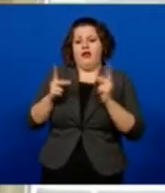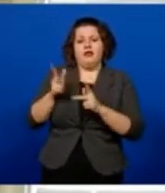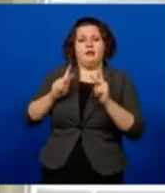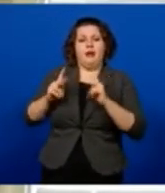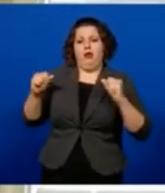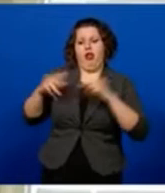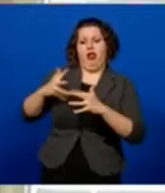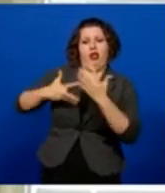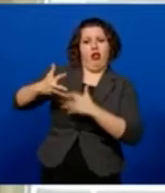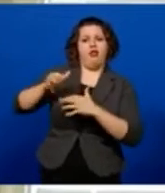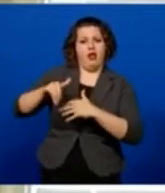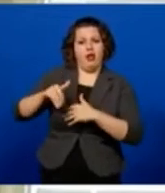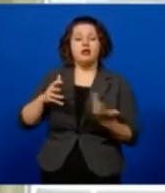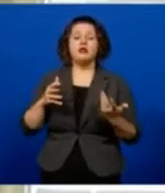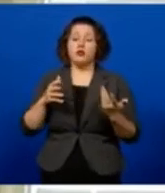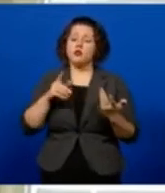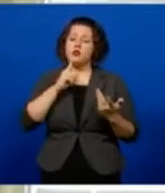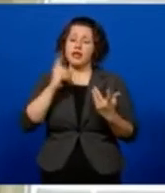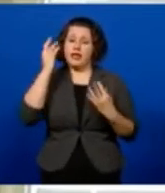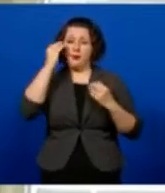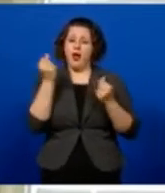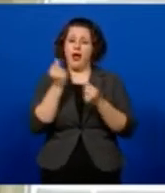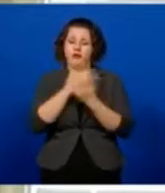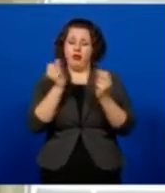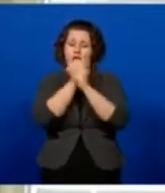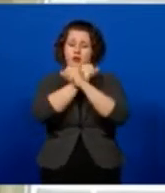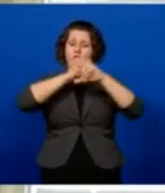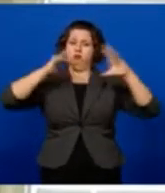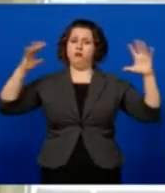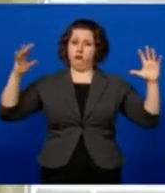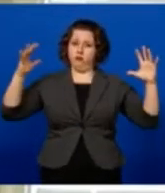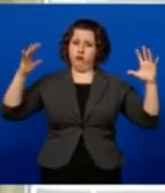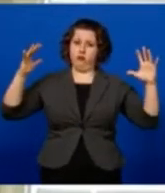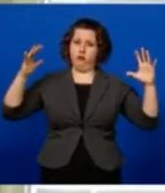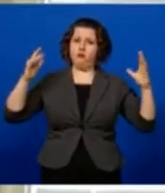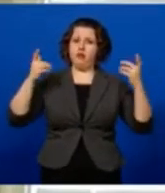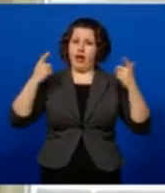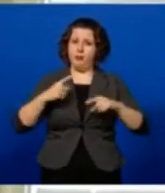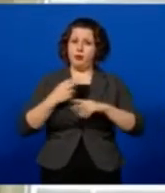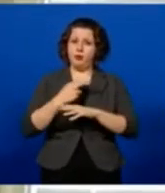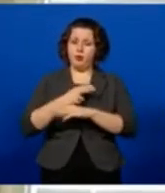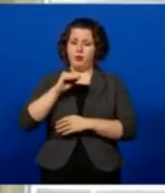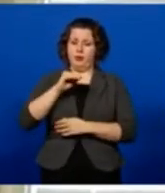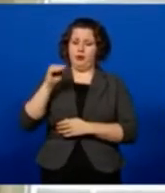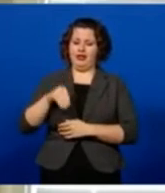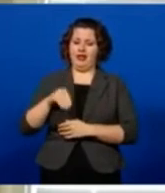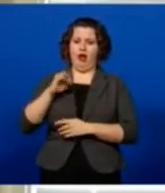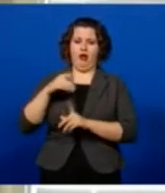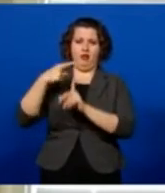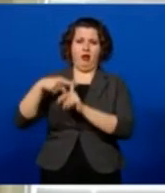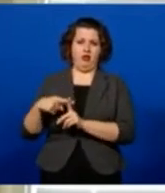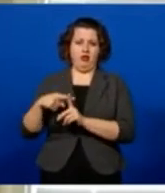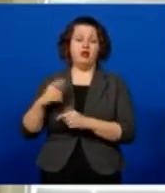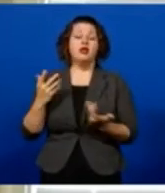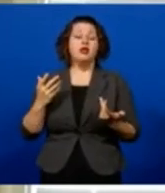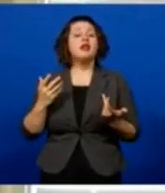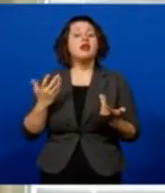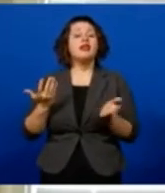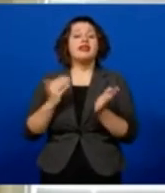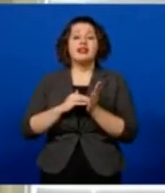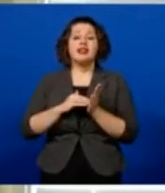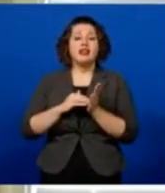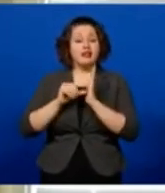we want to take all of that into consideration when we use something like a percent positivity. And again, I would emphasize this is a